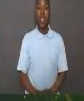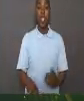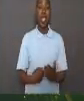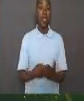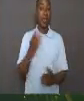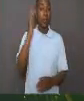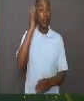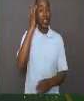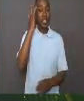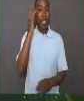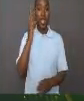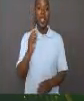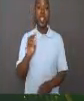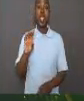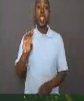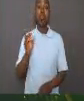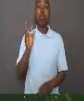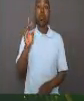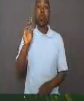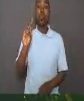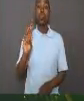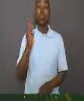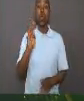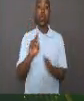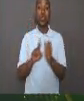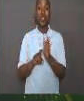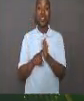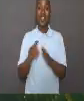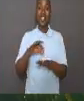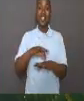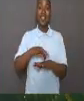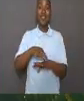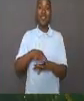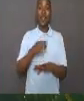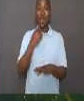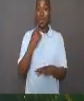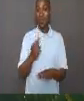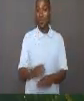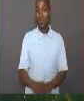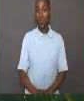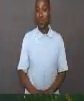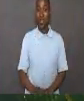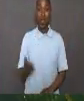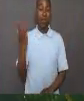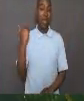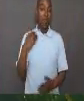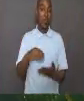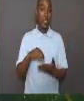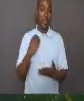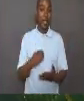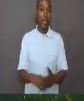disease is tapeworm infection. We have learned in the previous